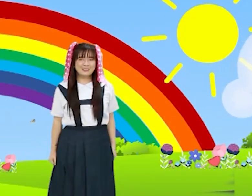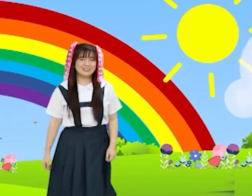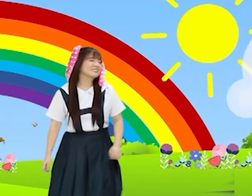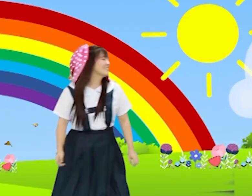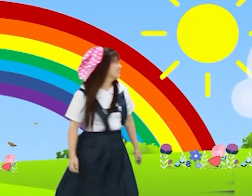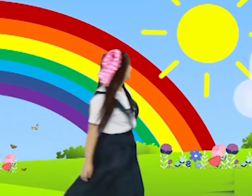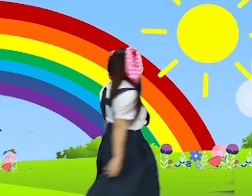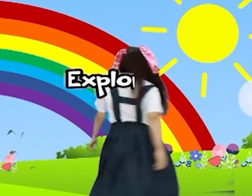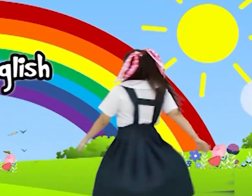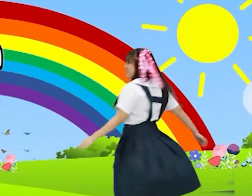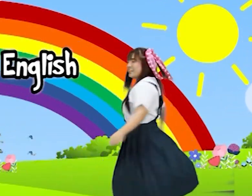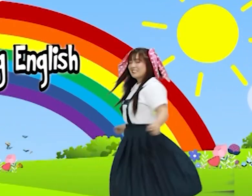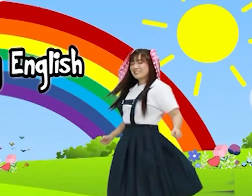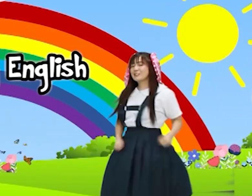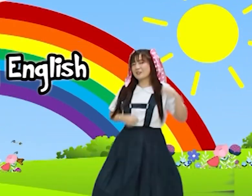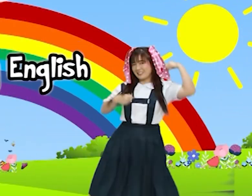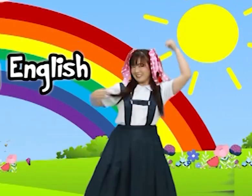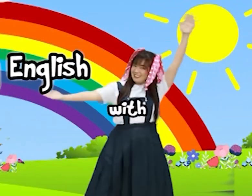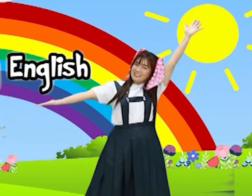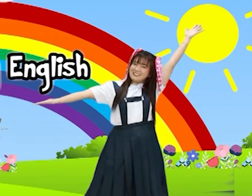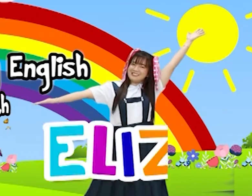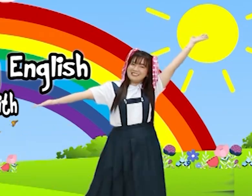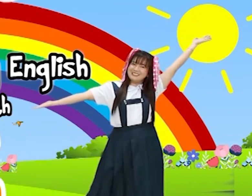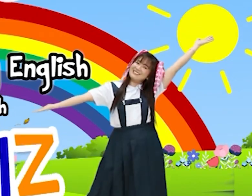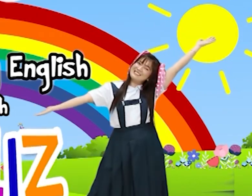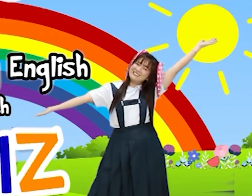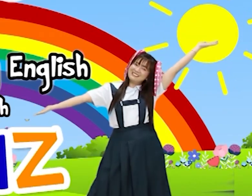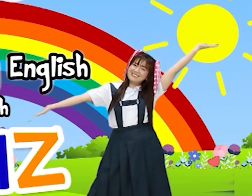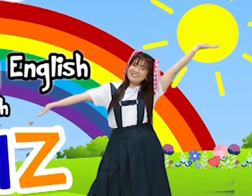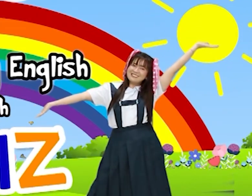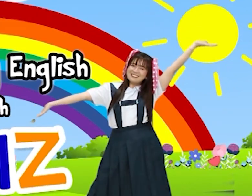Welcome to Exploring English with